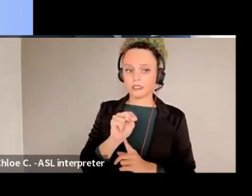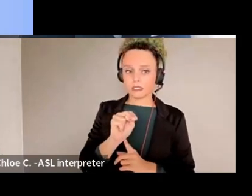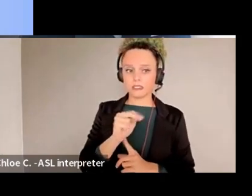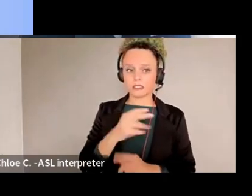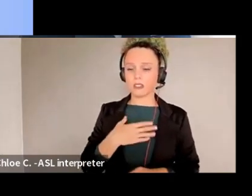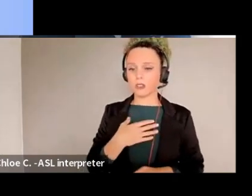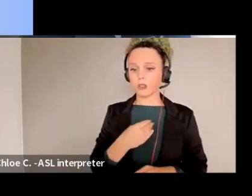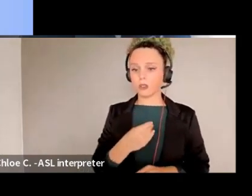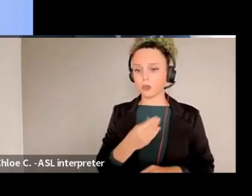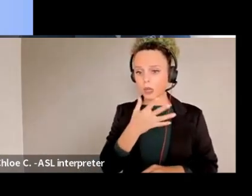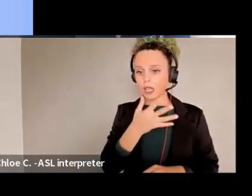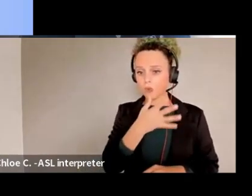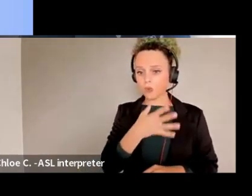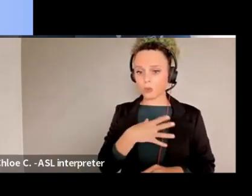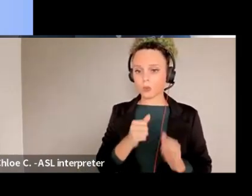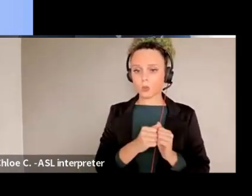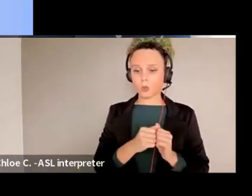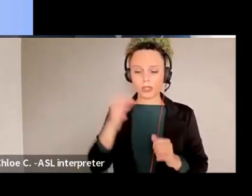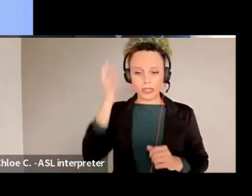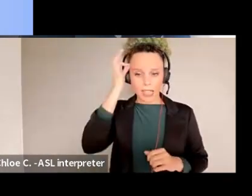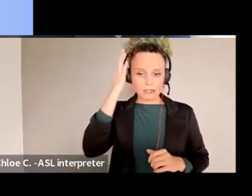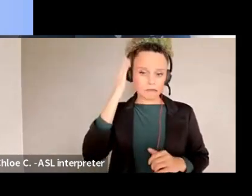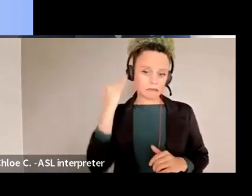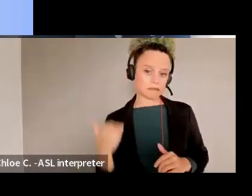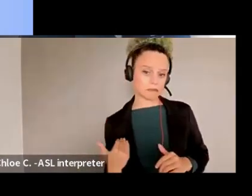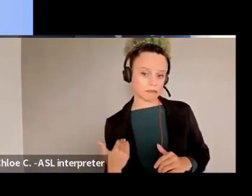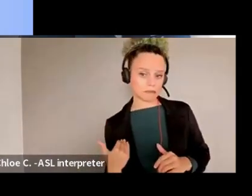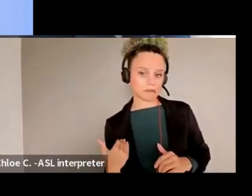Darlene. I could be mispronouncing that.